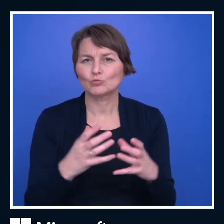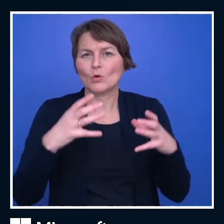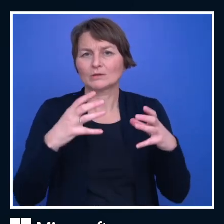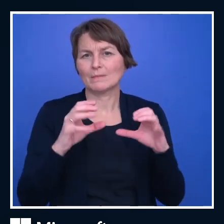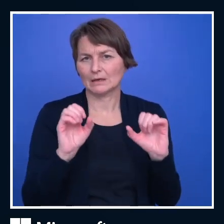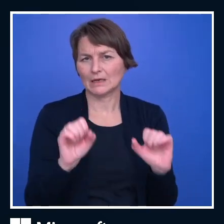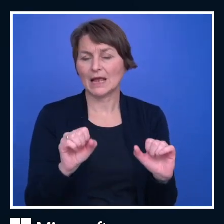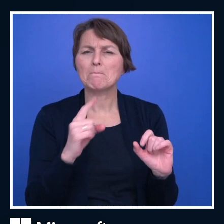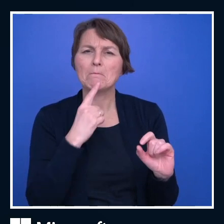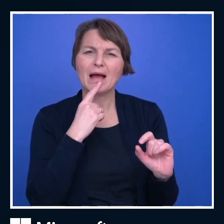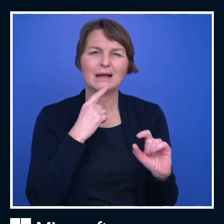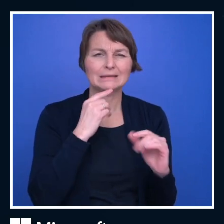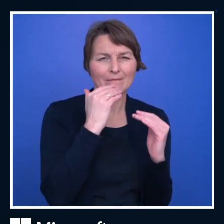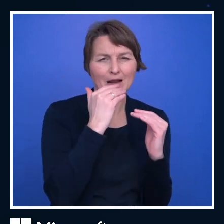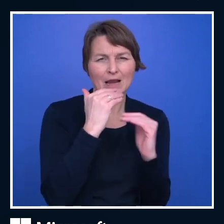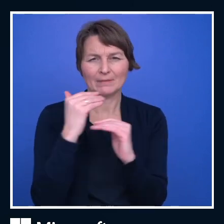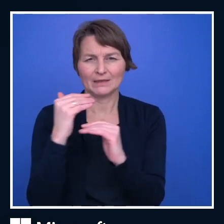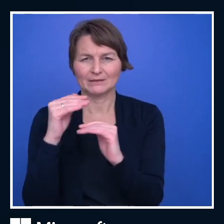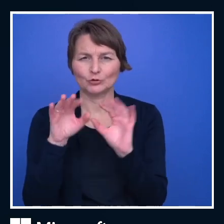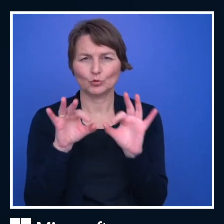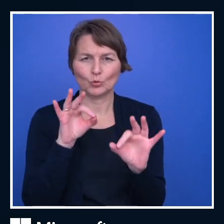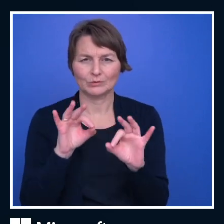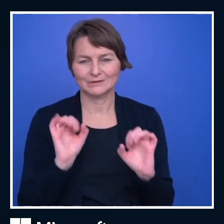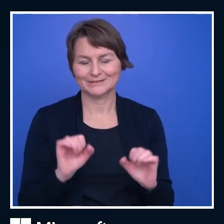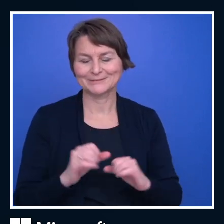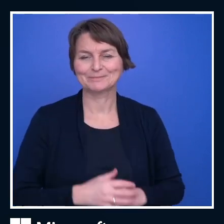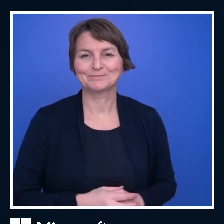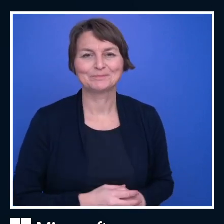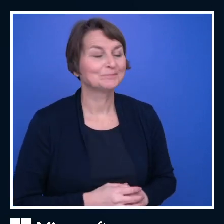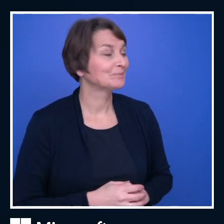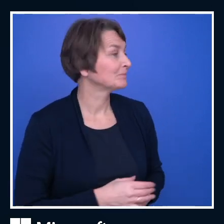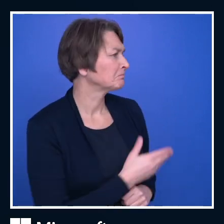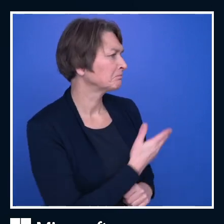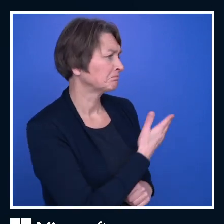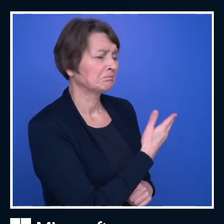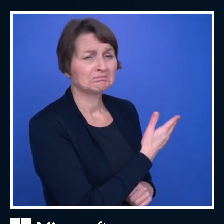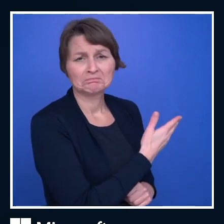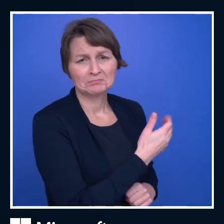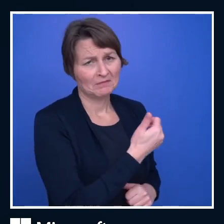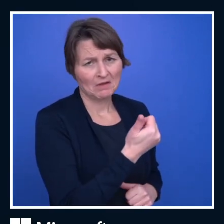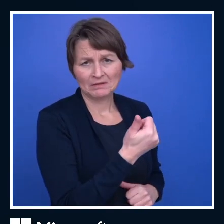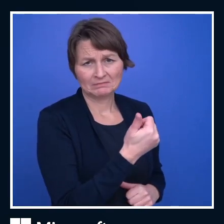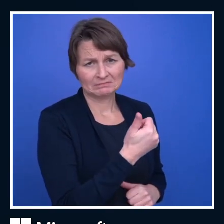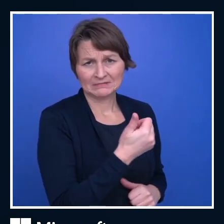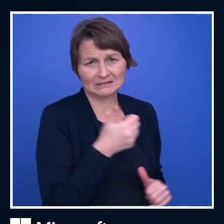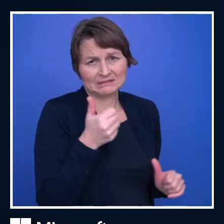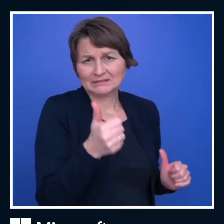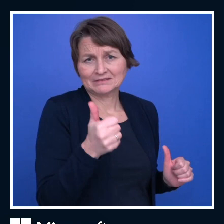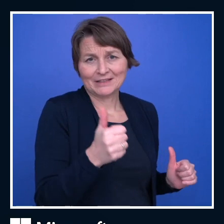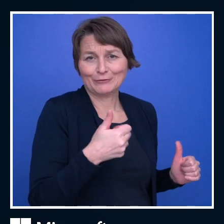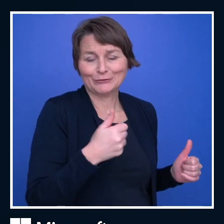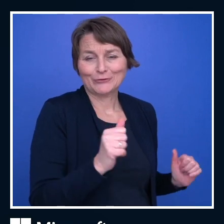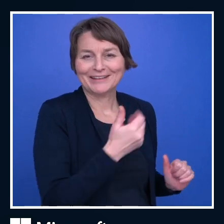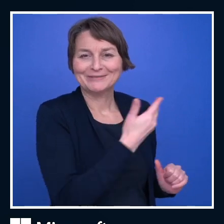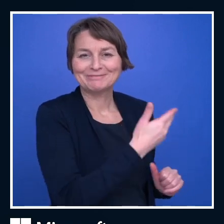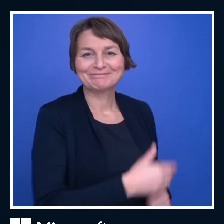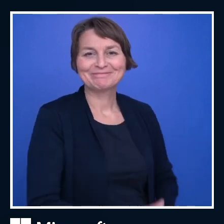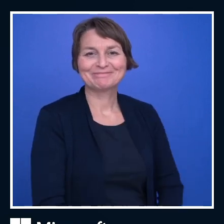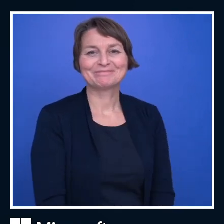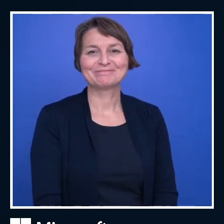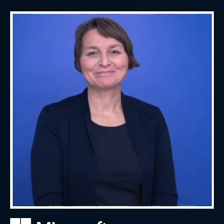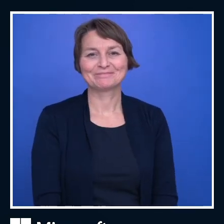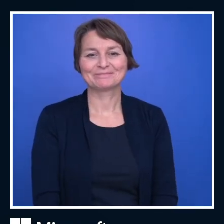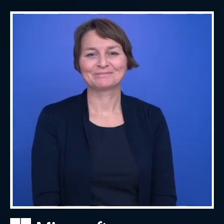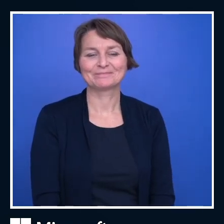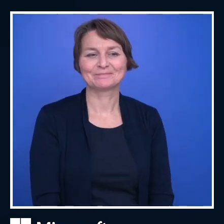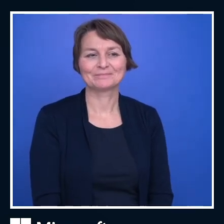items. But for just trying it out, it's perfect. But I've created my own service here. Now, the next step is